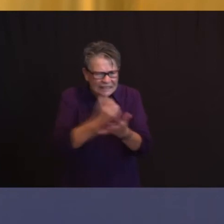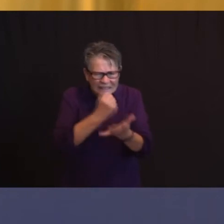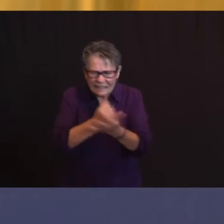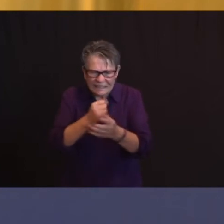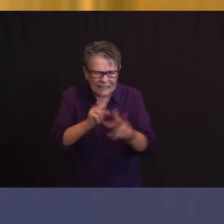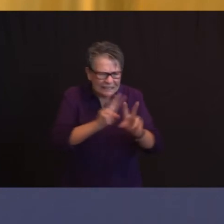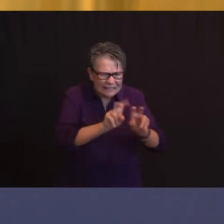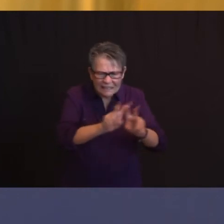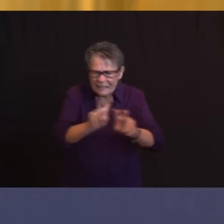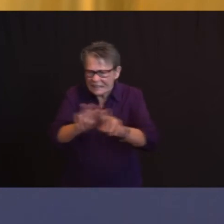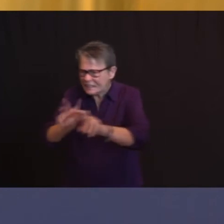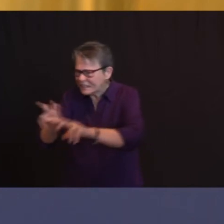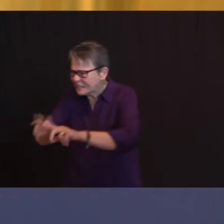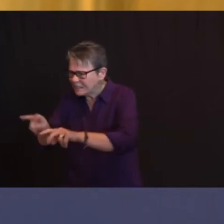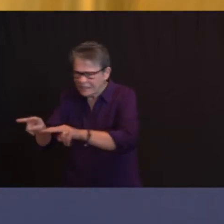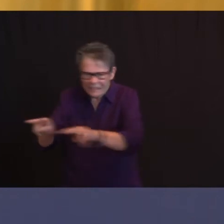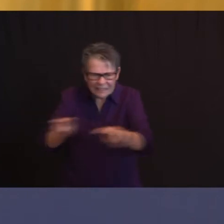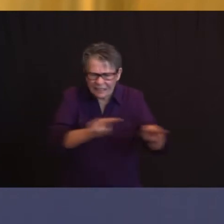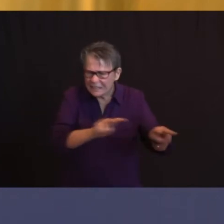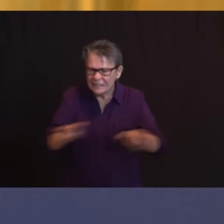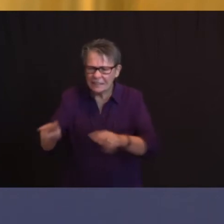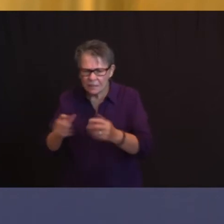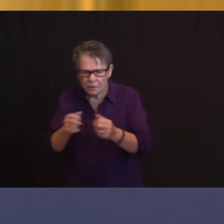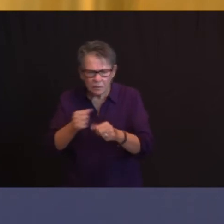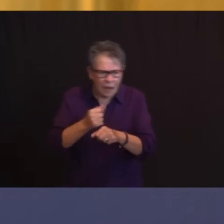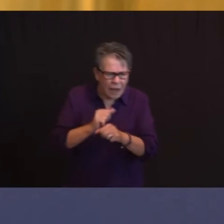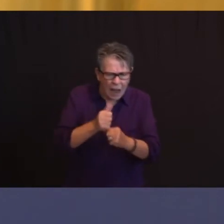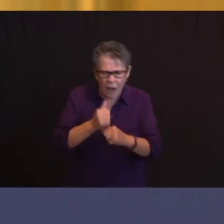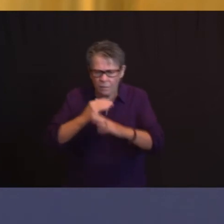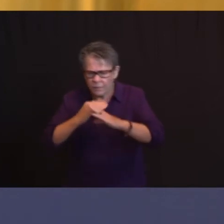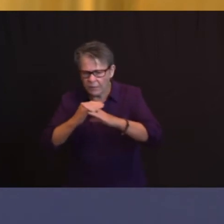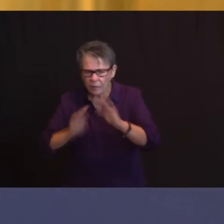and I hope that we'll be able to say that. So with that, I'm going to mask up.